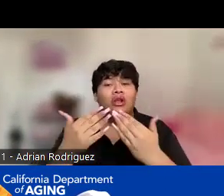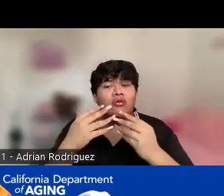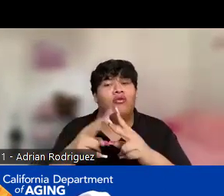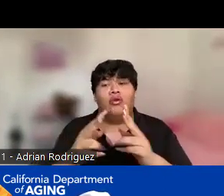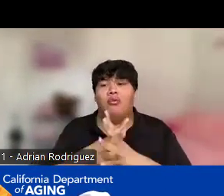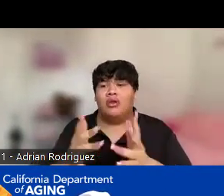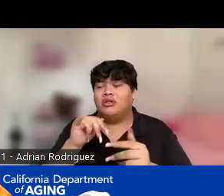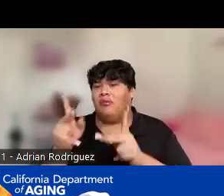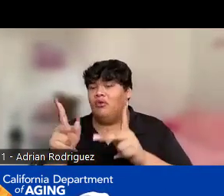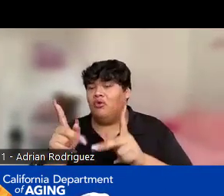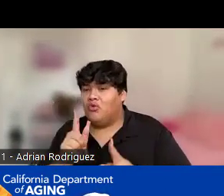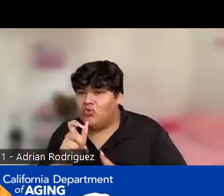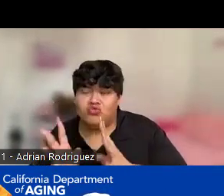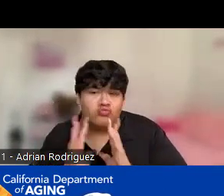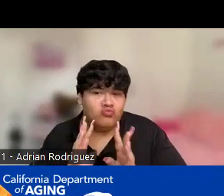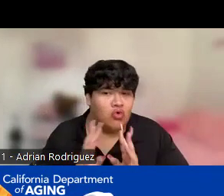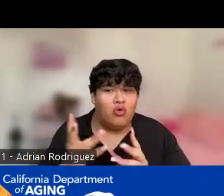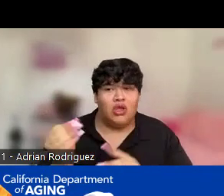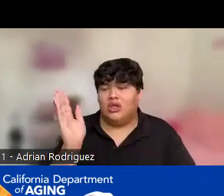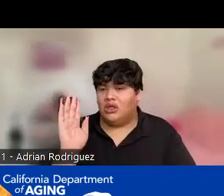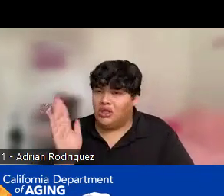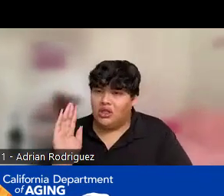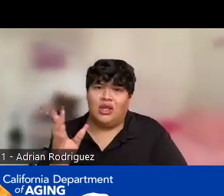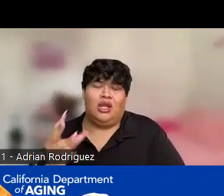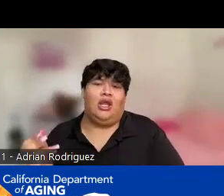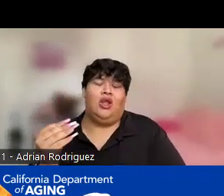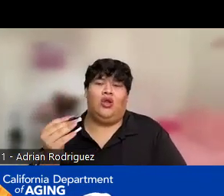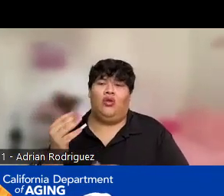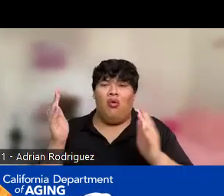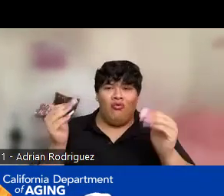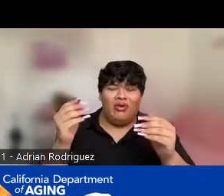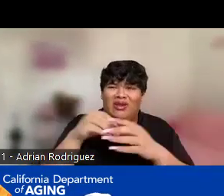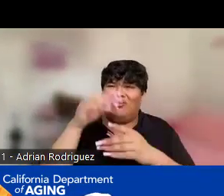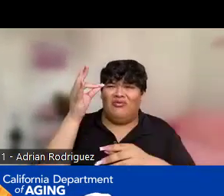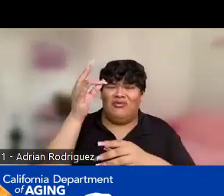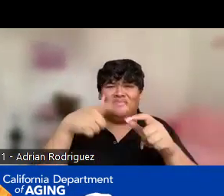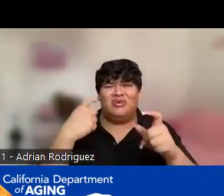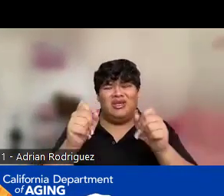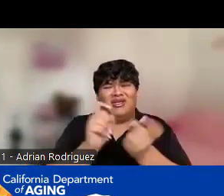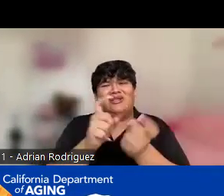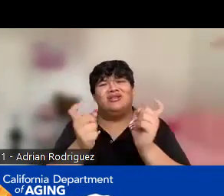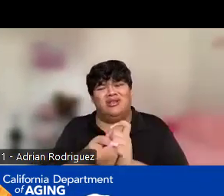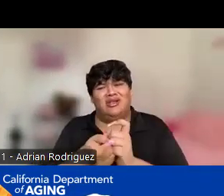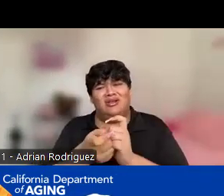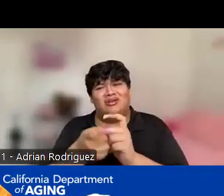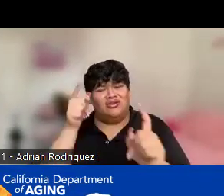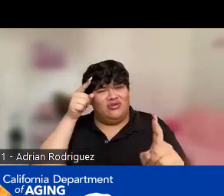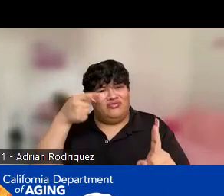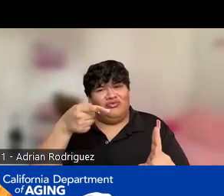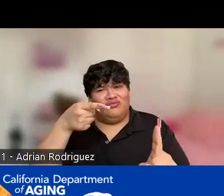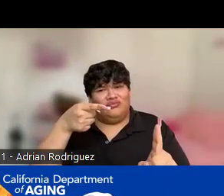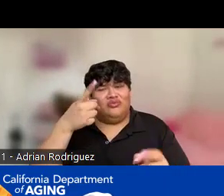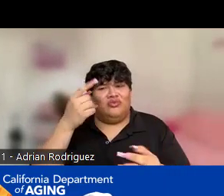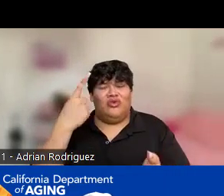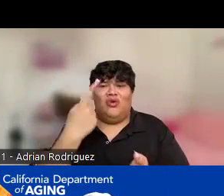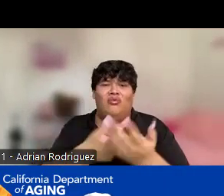that spoke up, and hopefully the future we can change the trajectory of